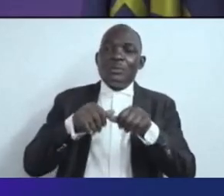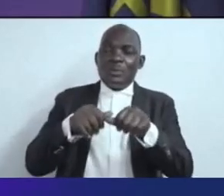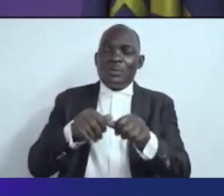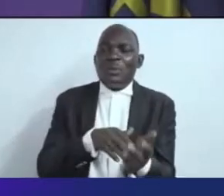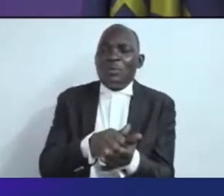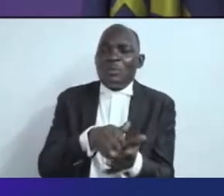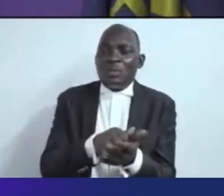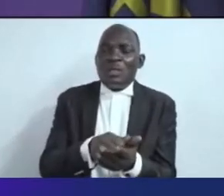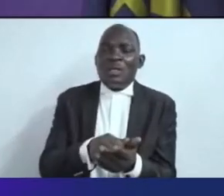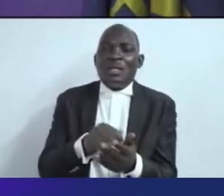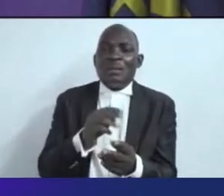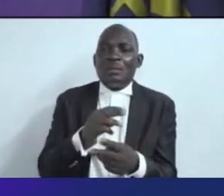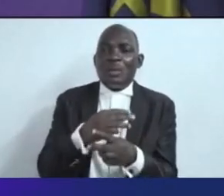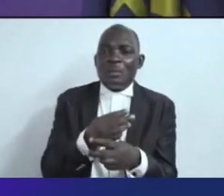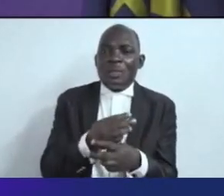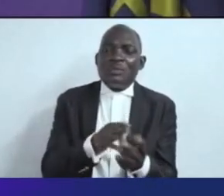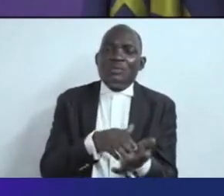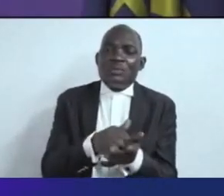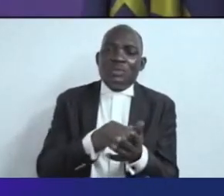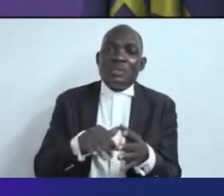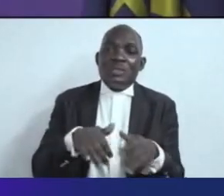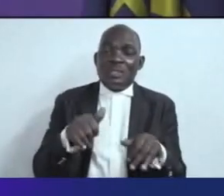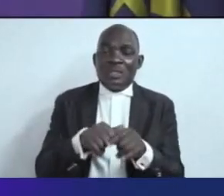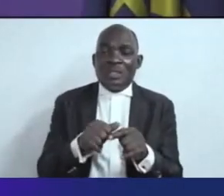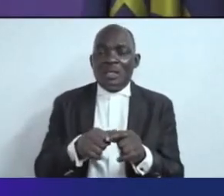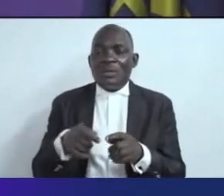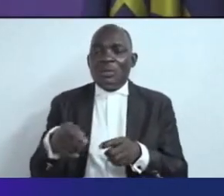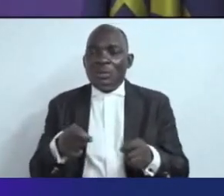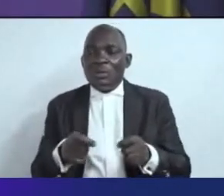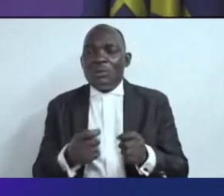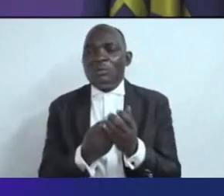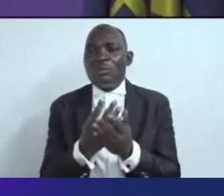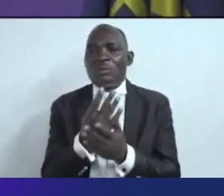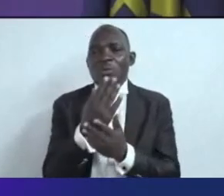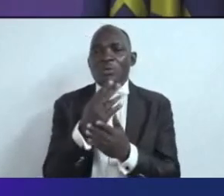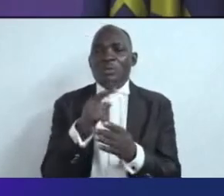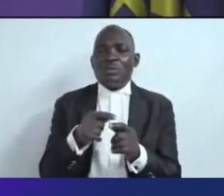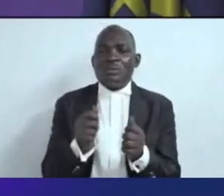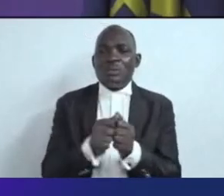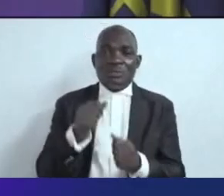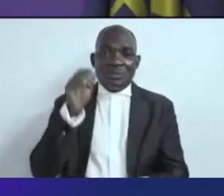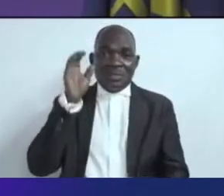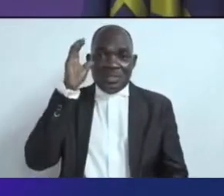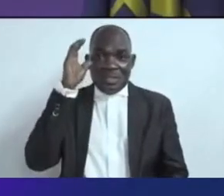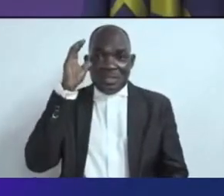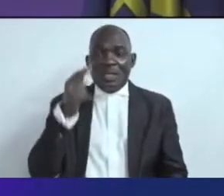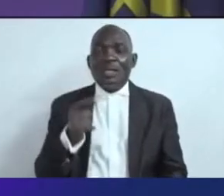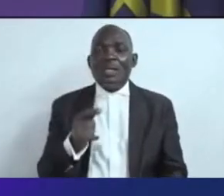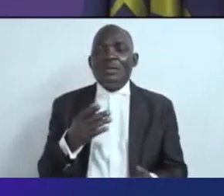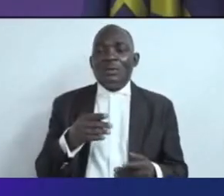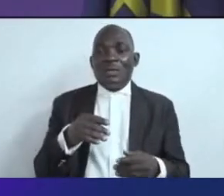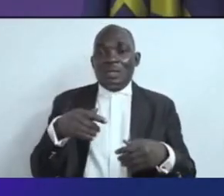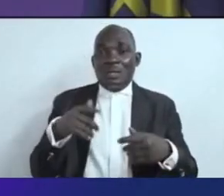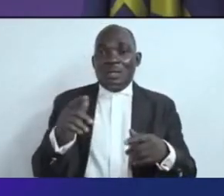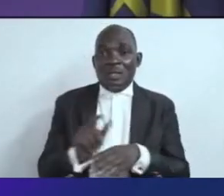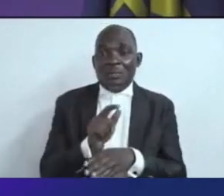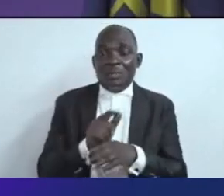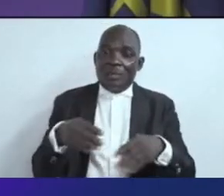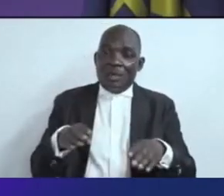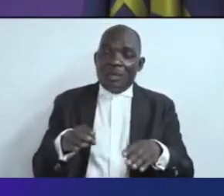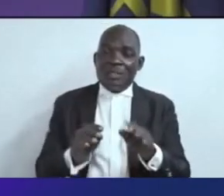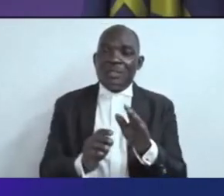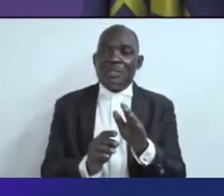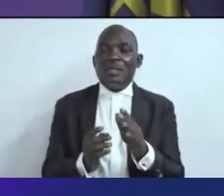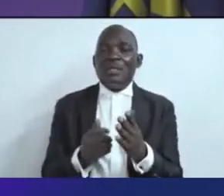in the manufacturing sector, moderated growth momentum in China, cooling labor markets in advanced